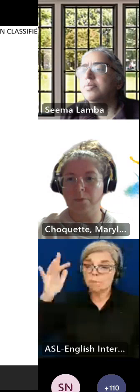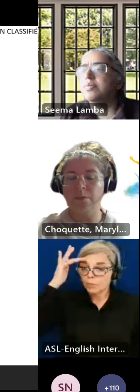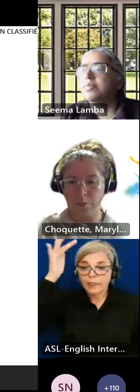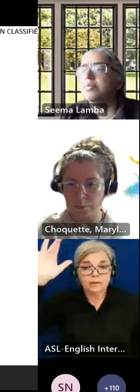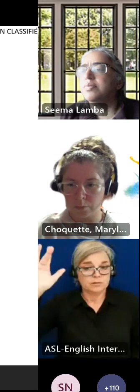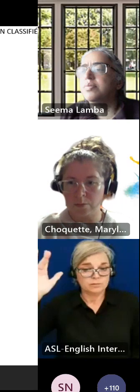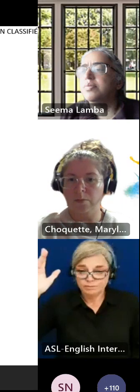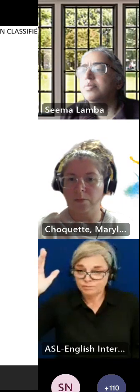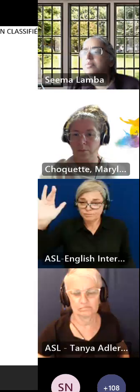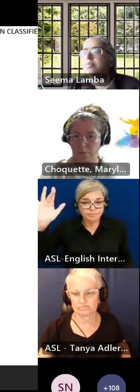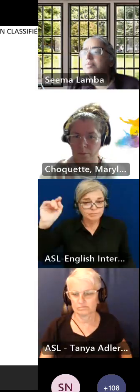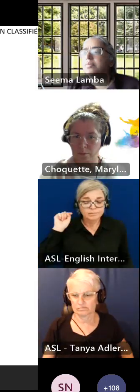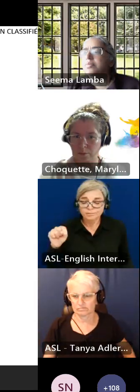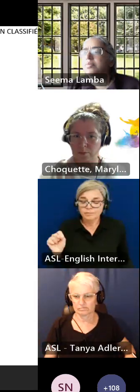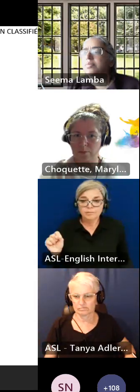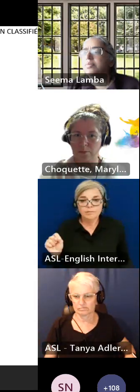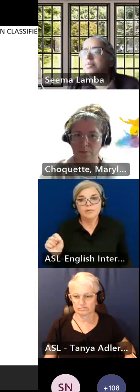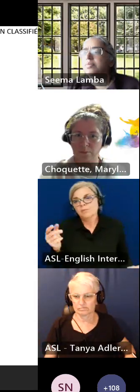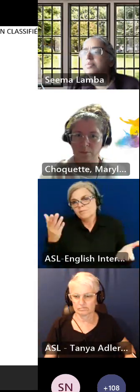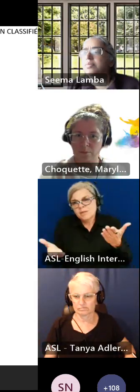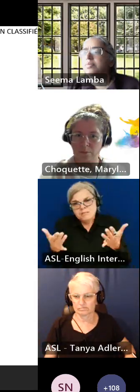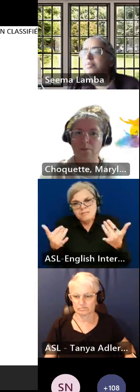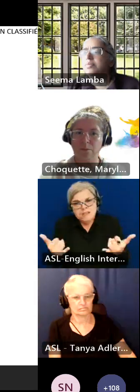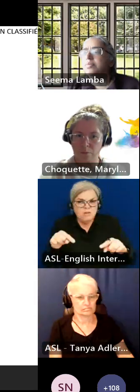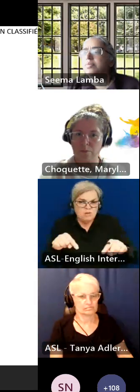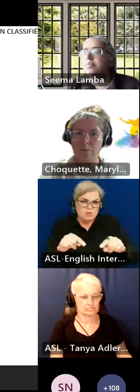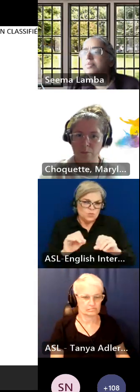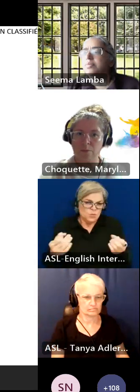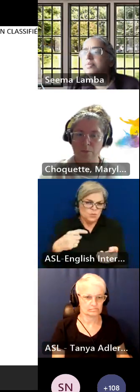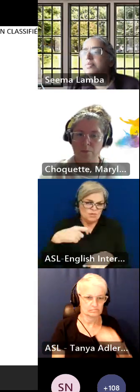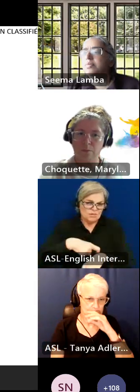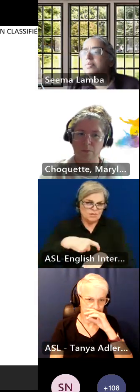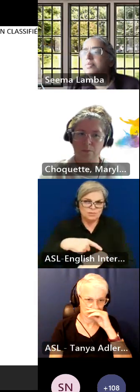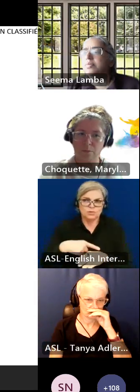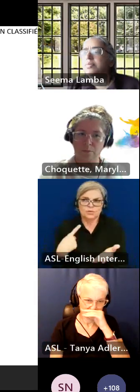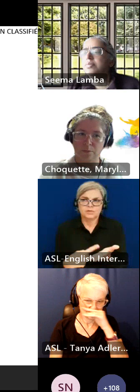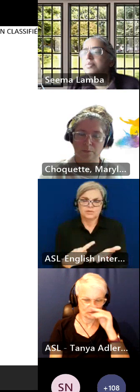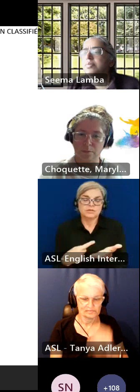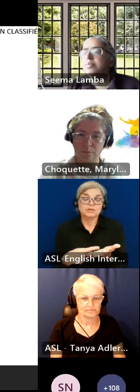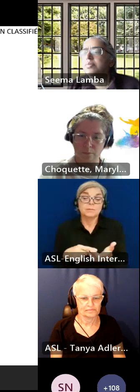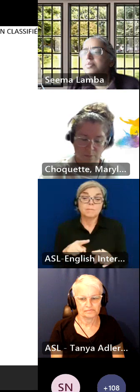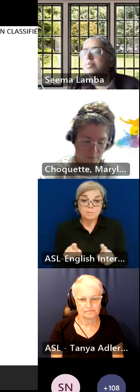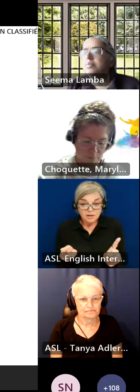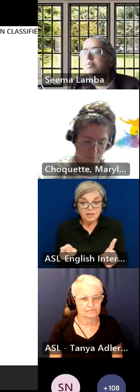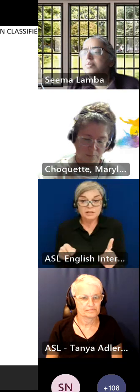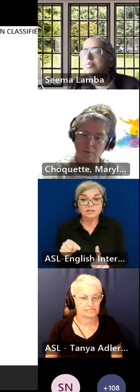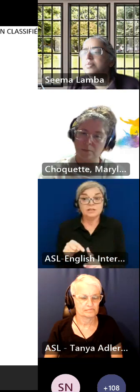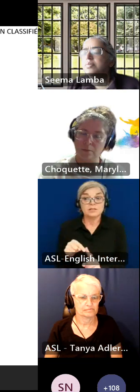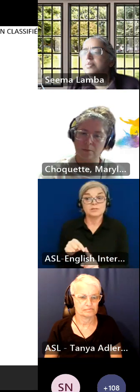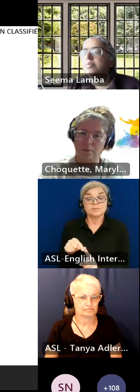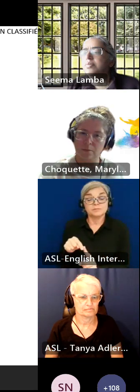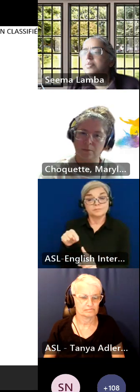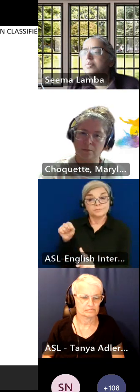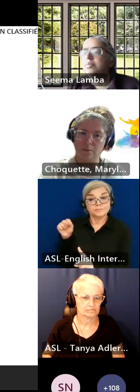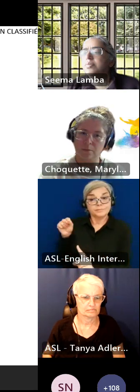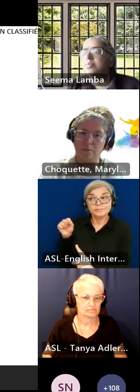discussion. Maybe time would not permit, but it is the perspective of